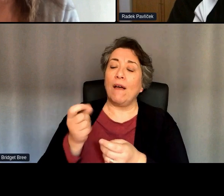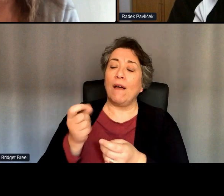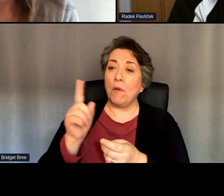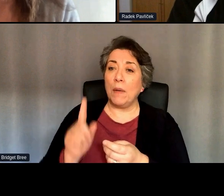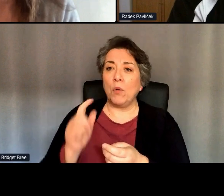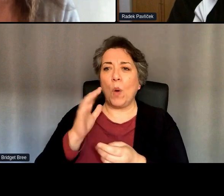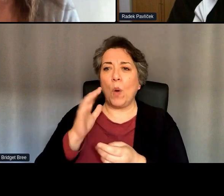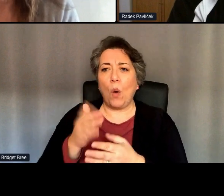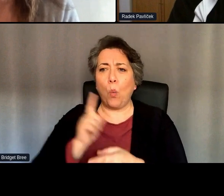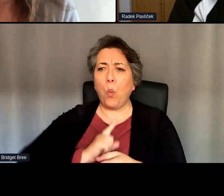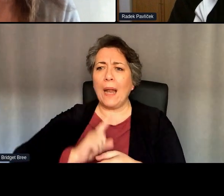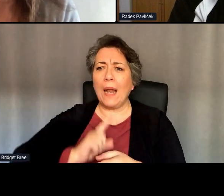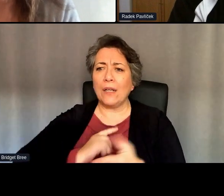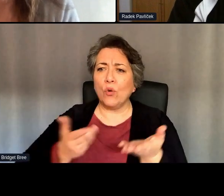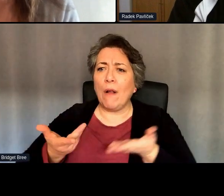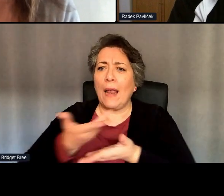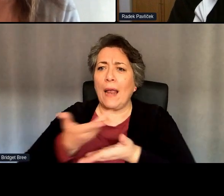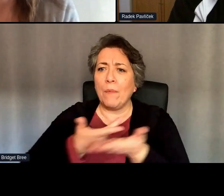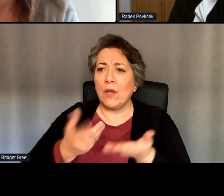collaborate and you can be part of it.